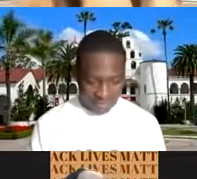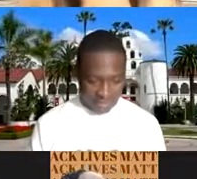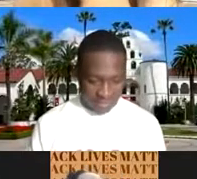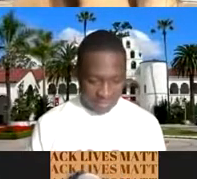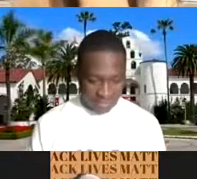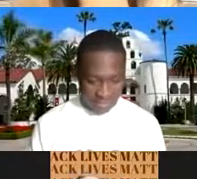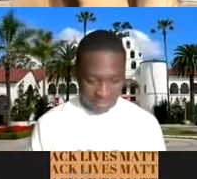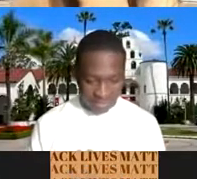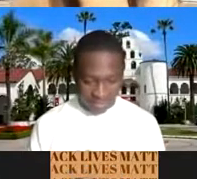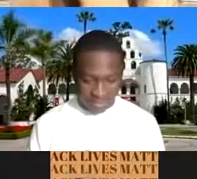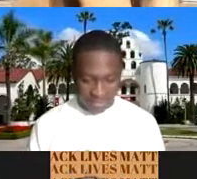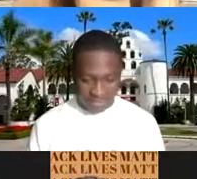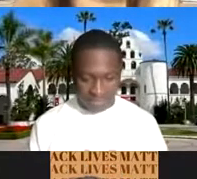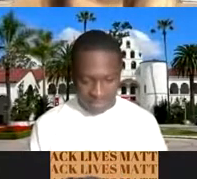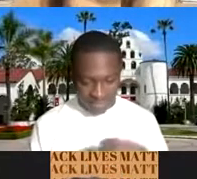Dr. Simo, no pressure.